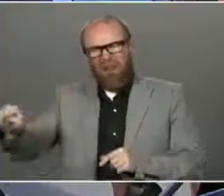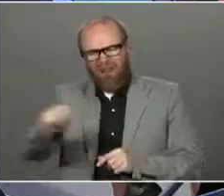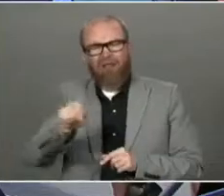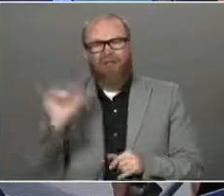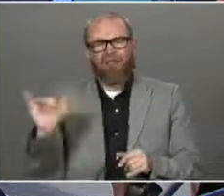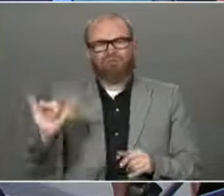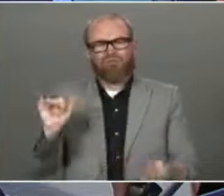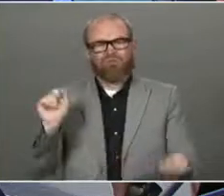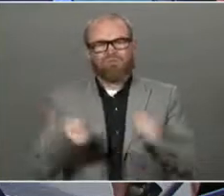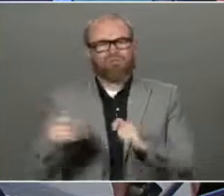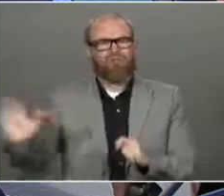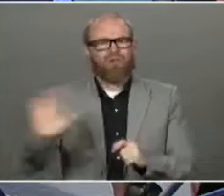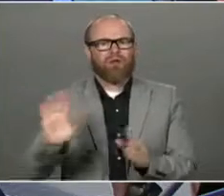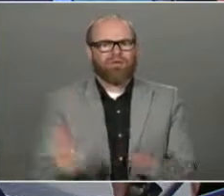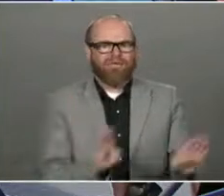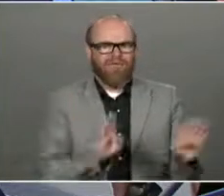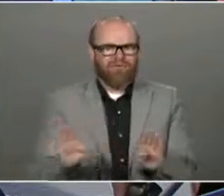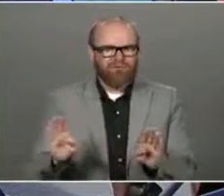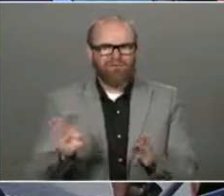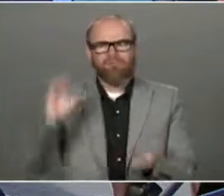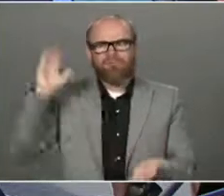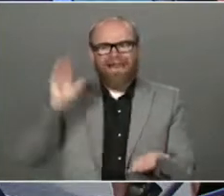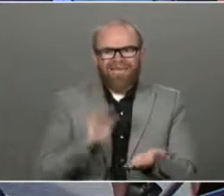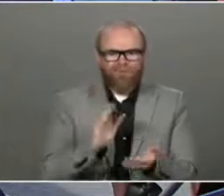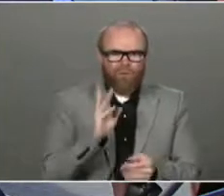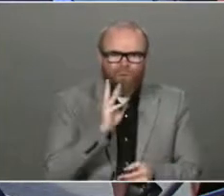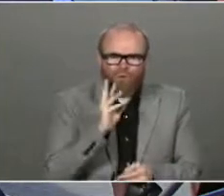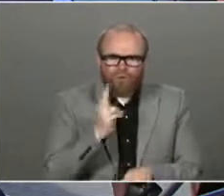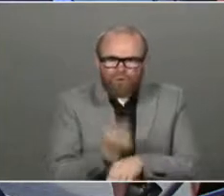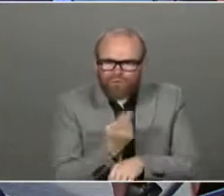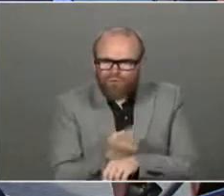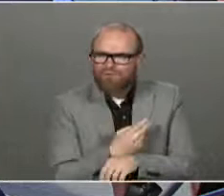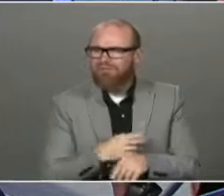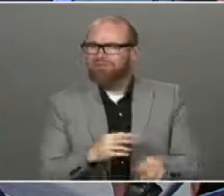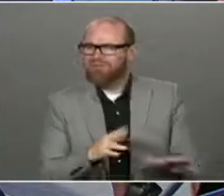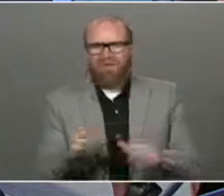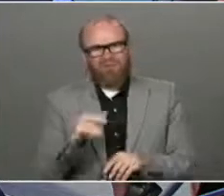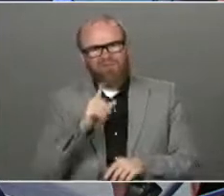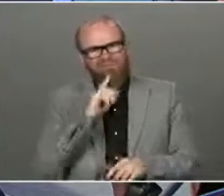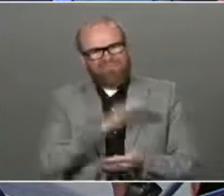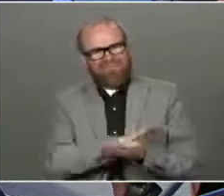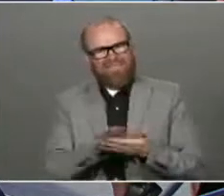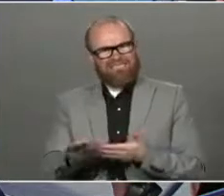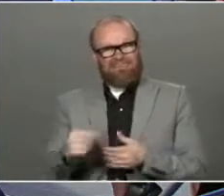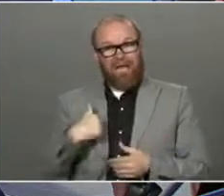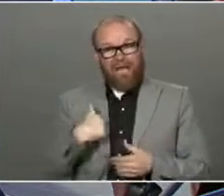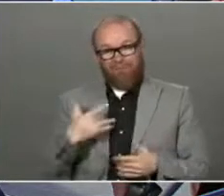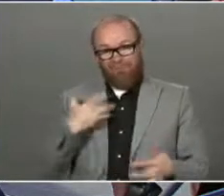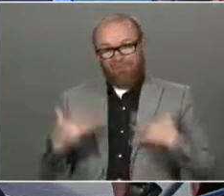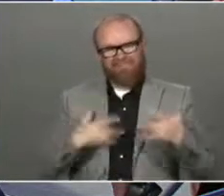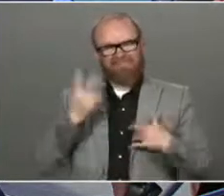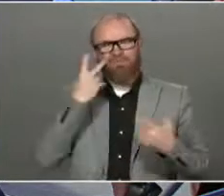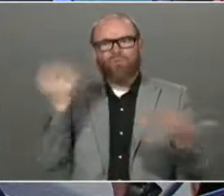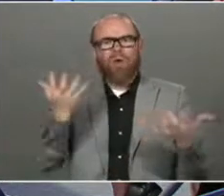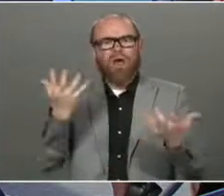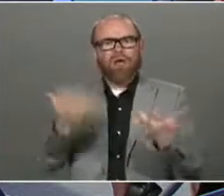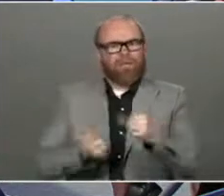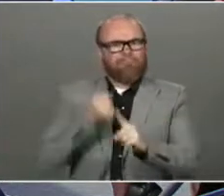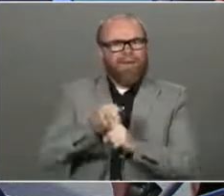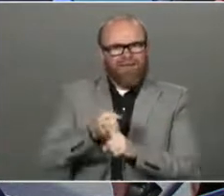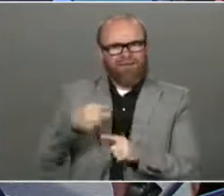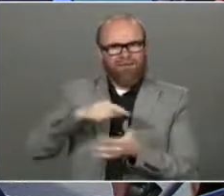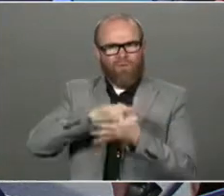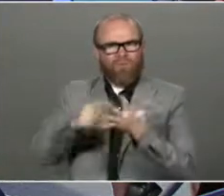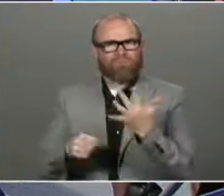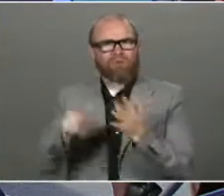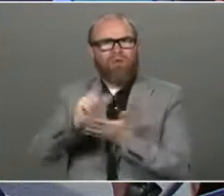that's hard to do, but it's happened. And so I'm excited to see over the next few years what kind of an impact these laws that